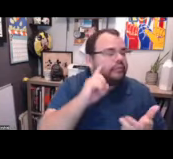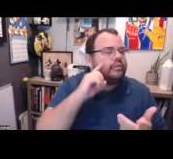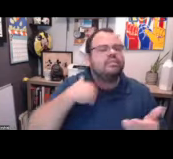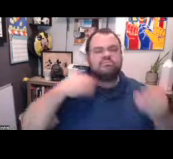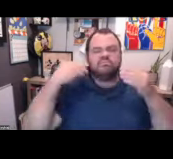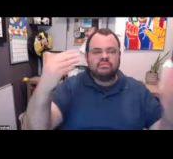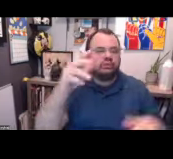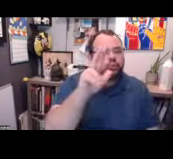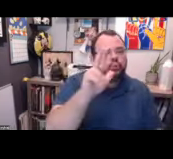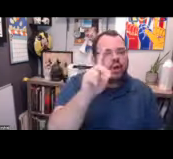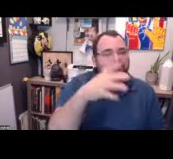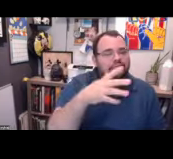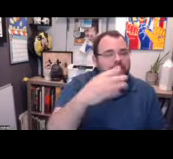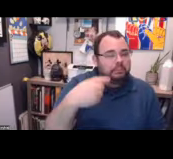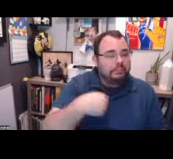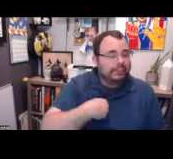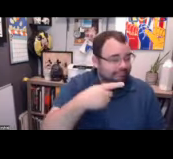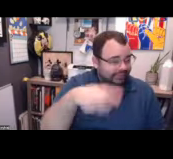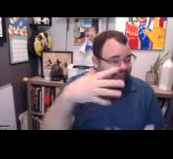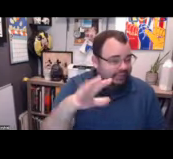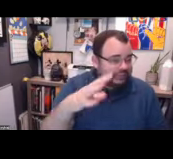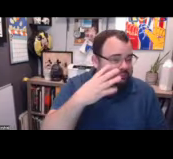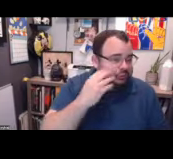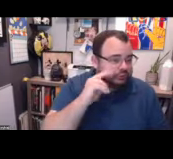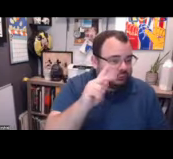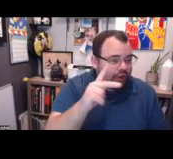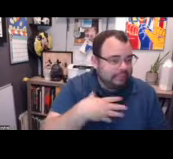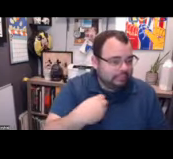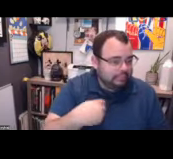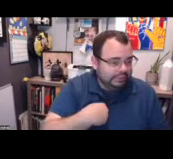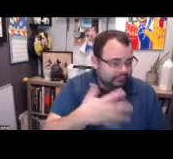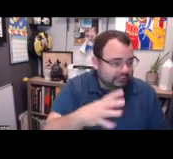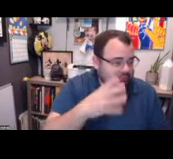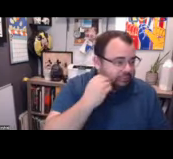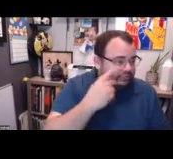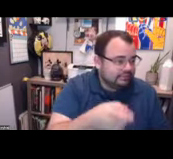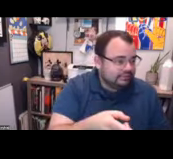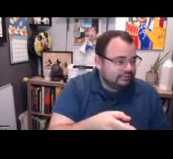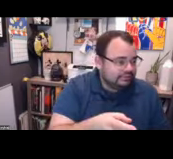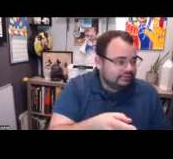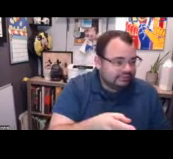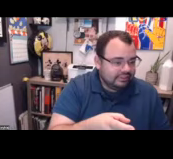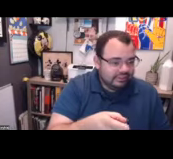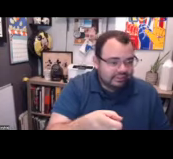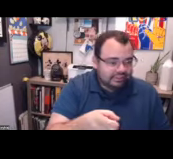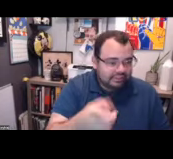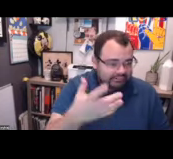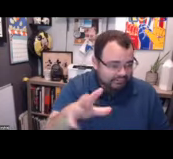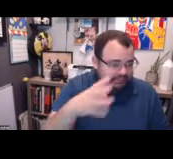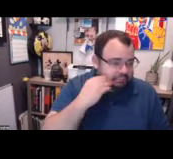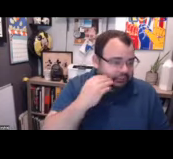an instant. So I went ahead and did have you ever experienced 23andMe?